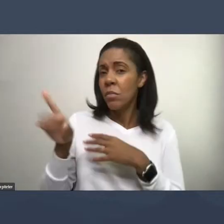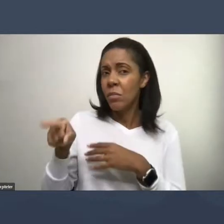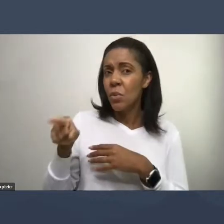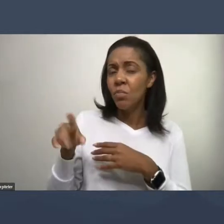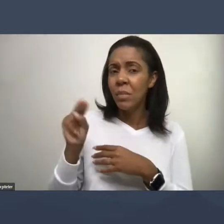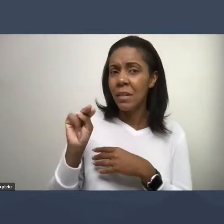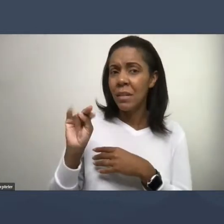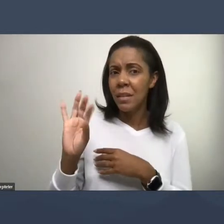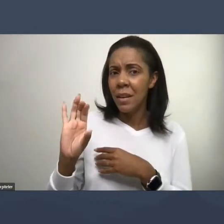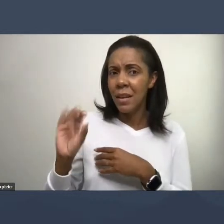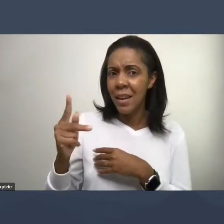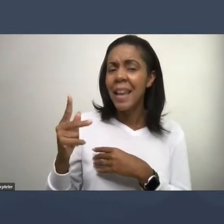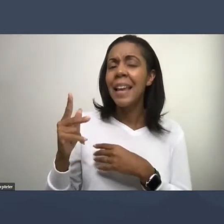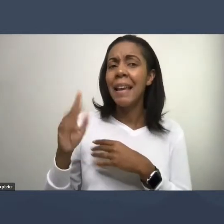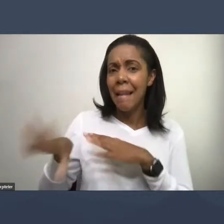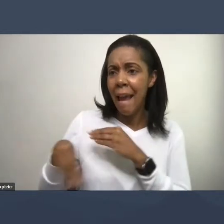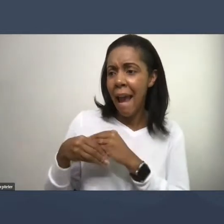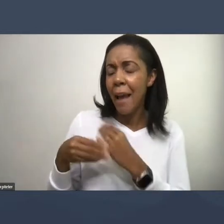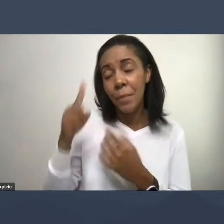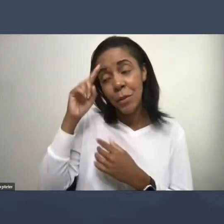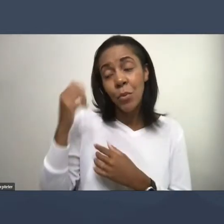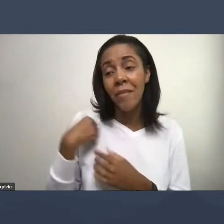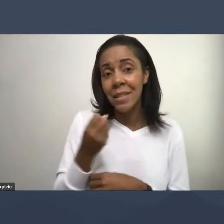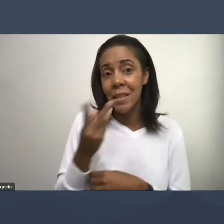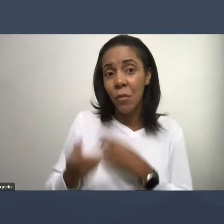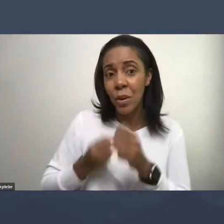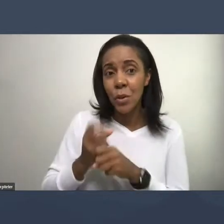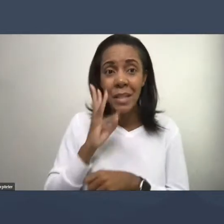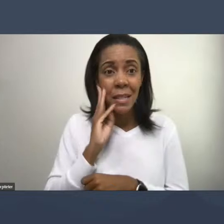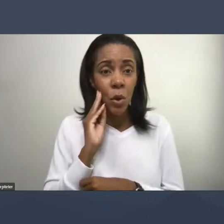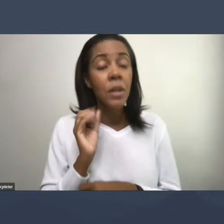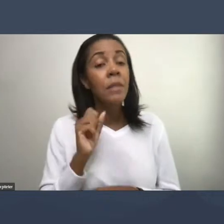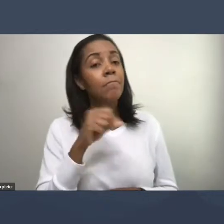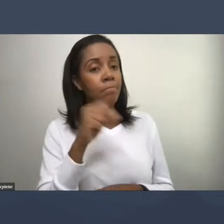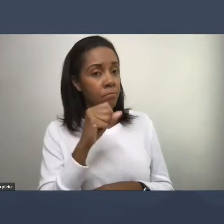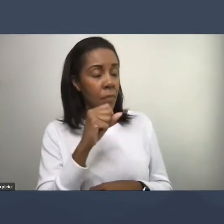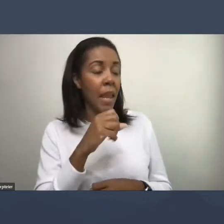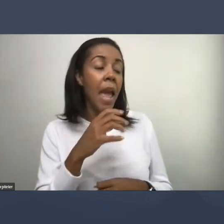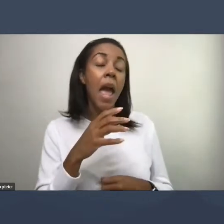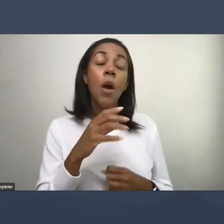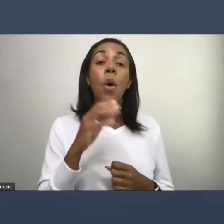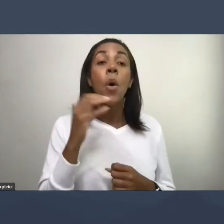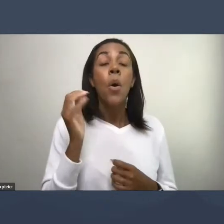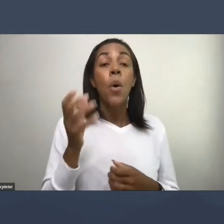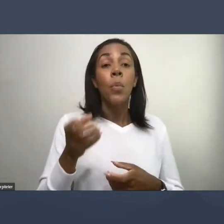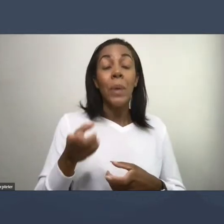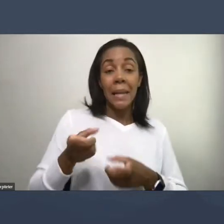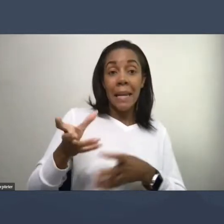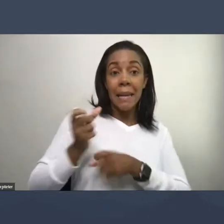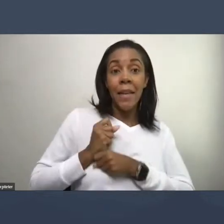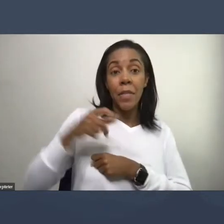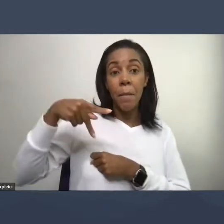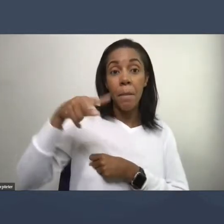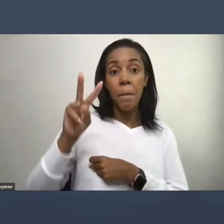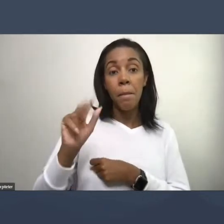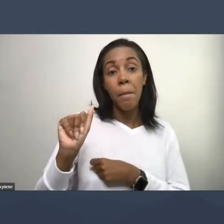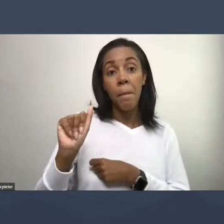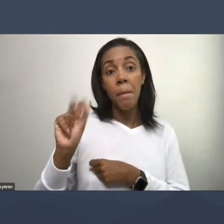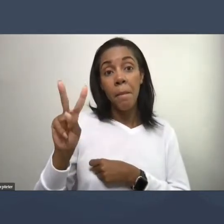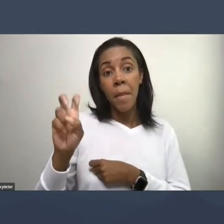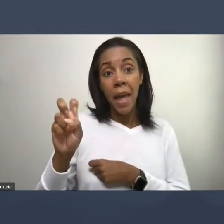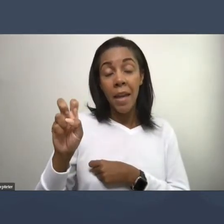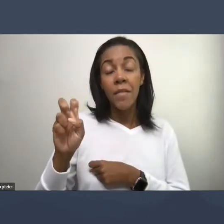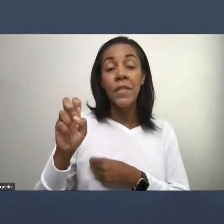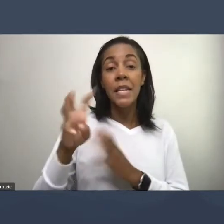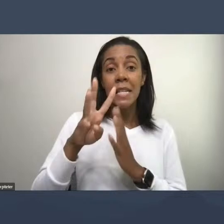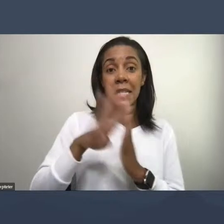because you've had several years of experience with that. Yeah, and we get the paving schedule from the city, and we are working with them. We did have a boo-boo on Yates.